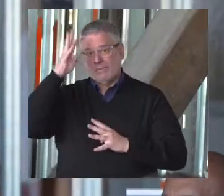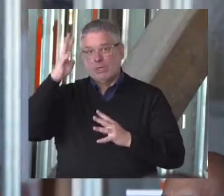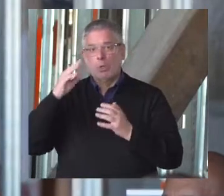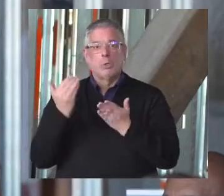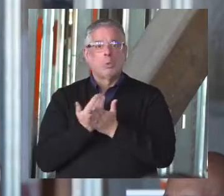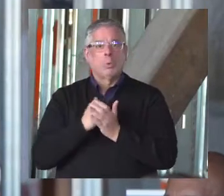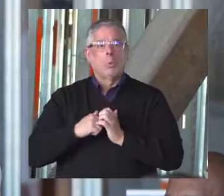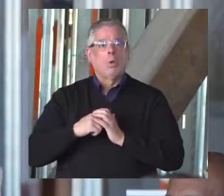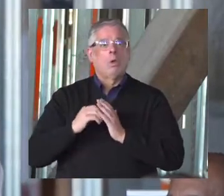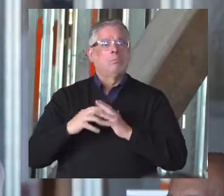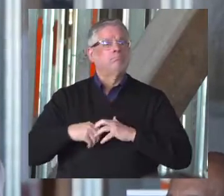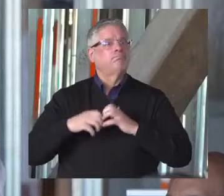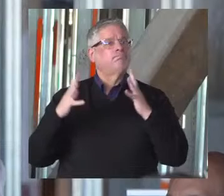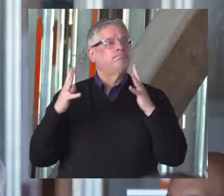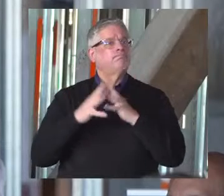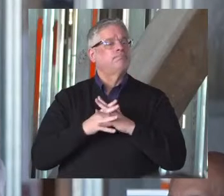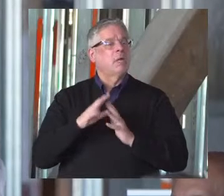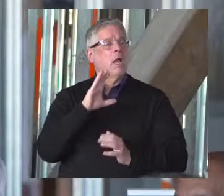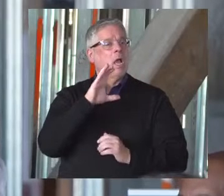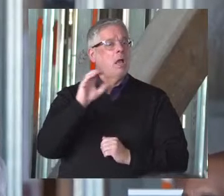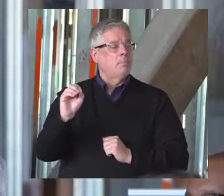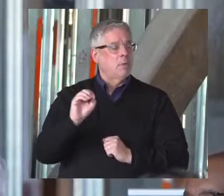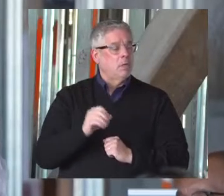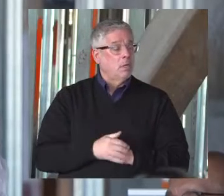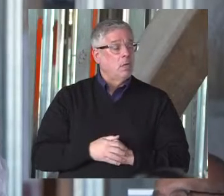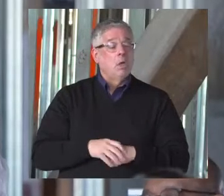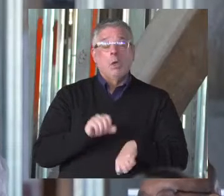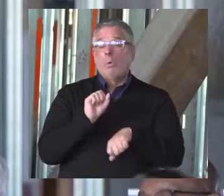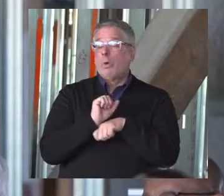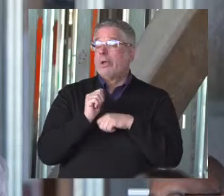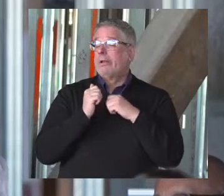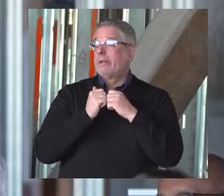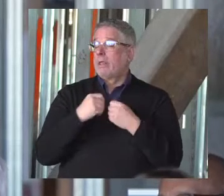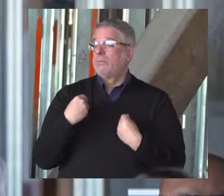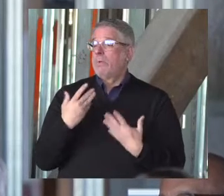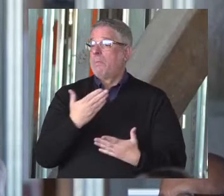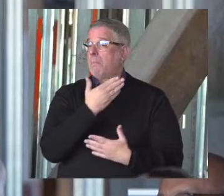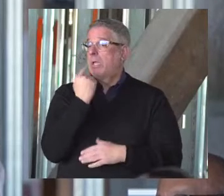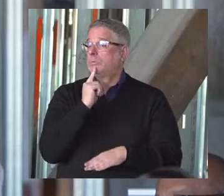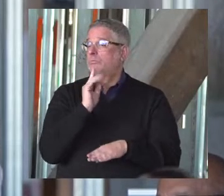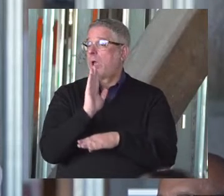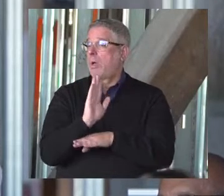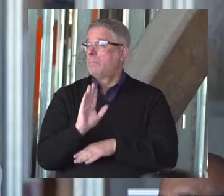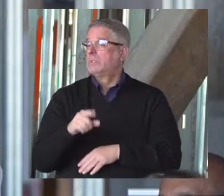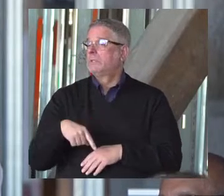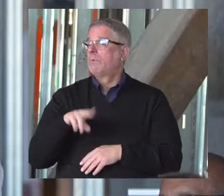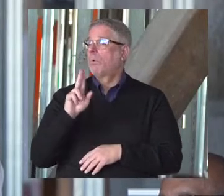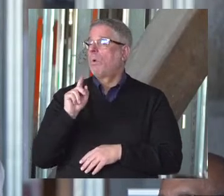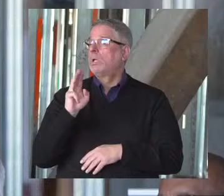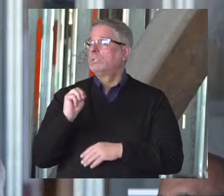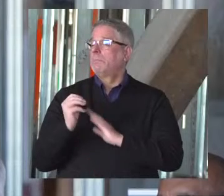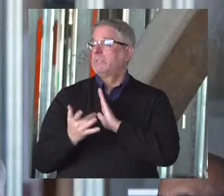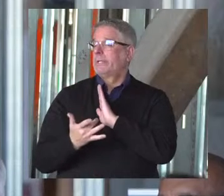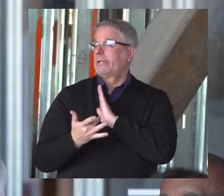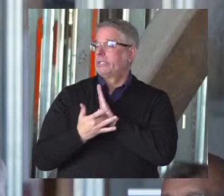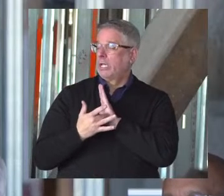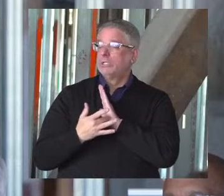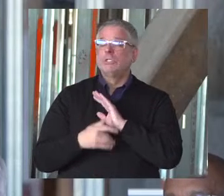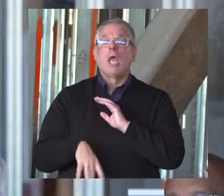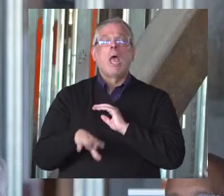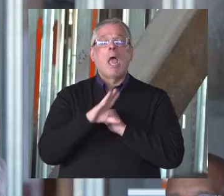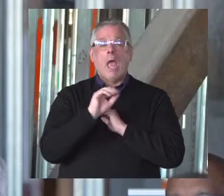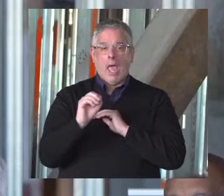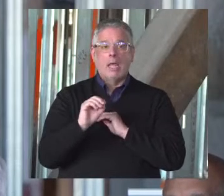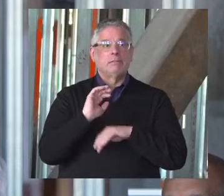startups. Only by working together can we deliver the promise of quantum technology and position